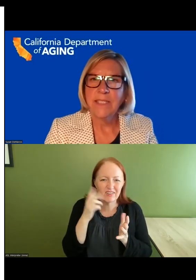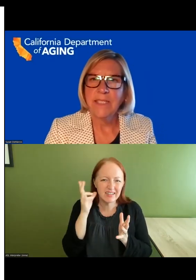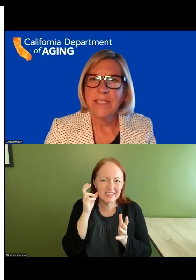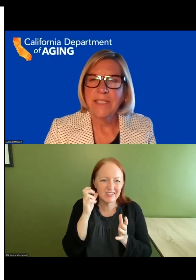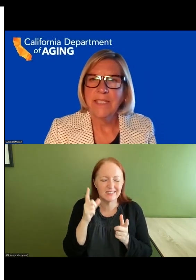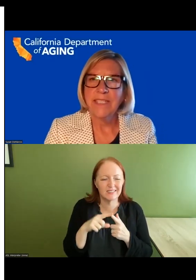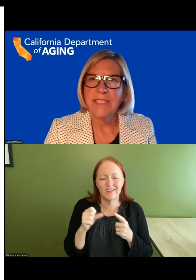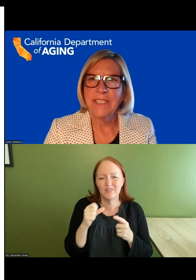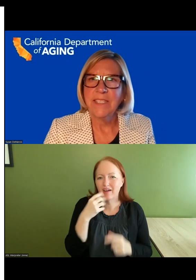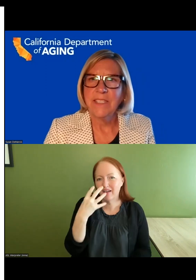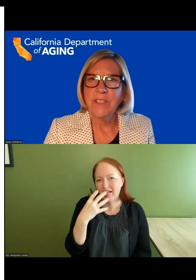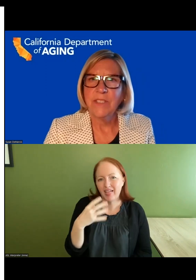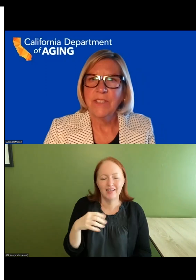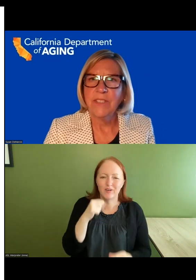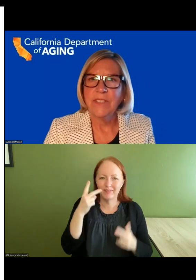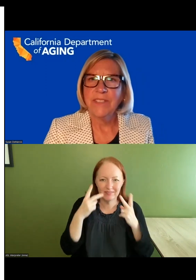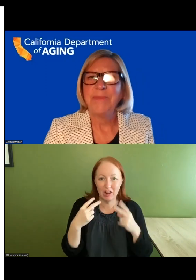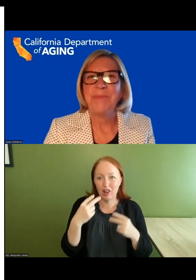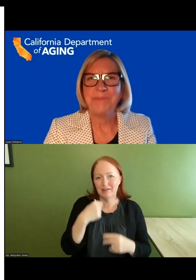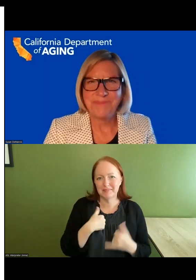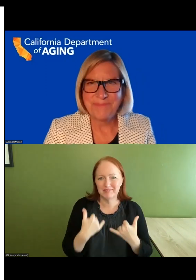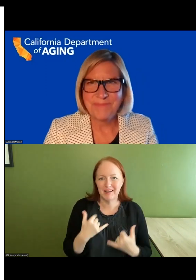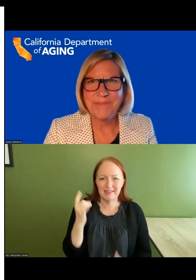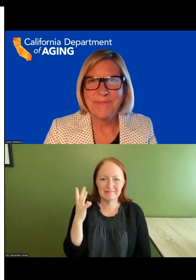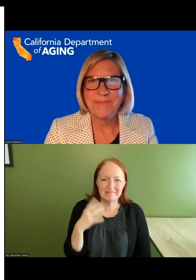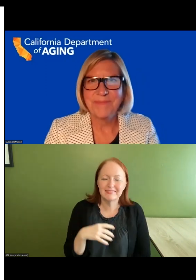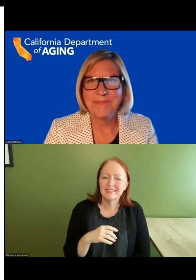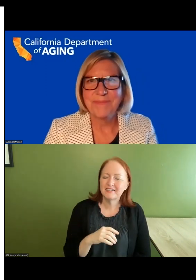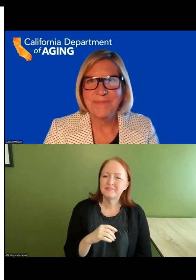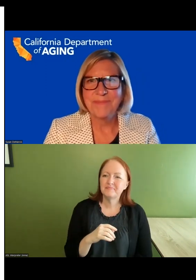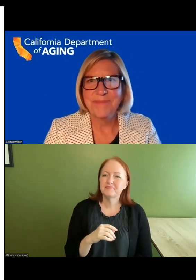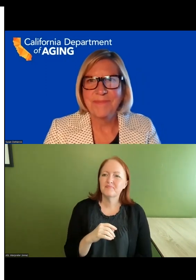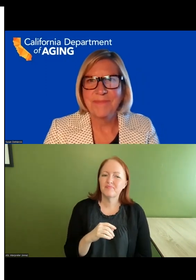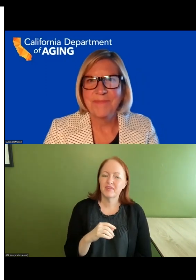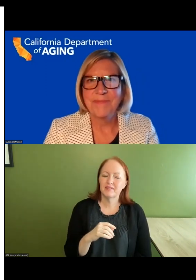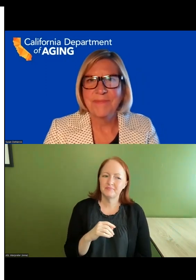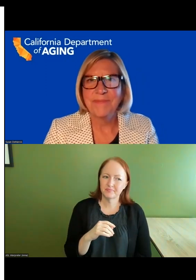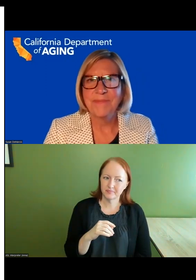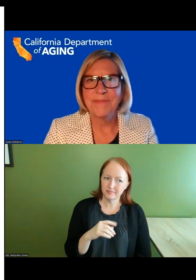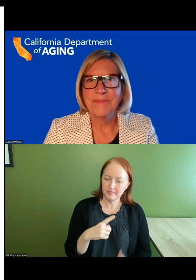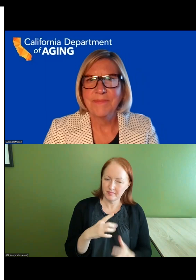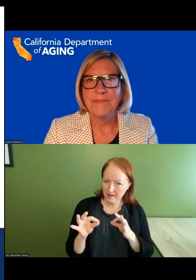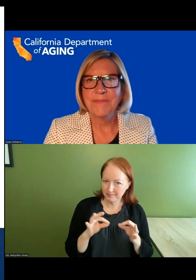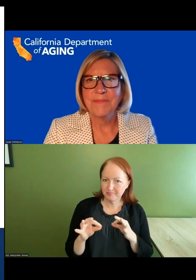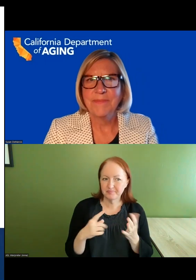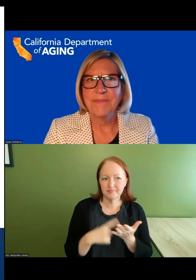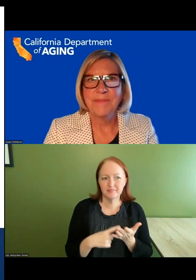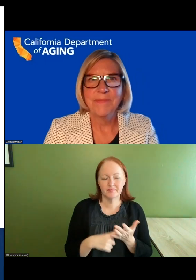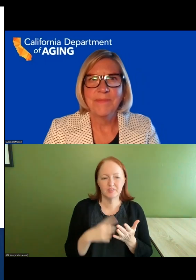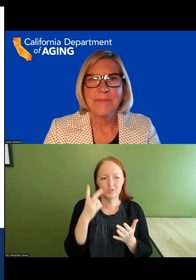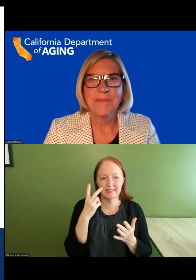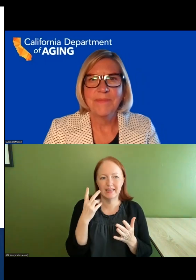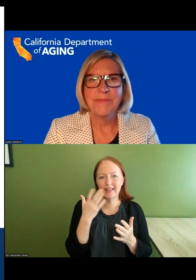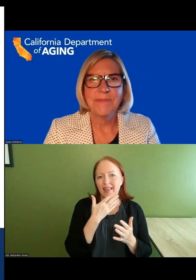sparing everybody the visual of me and I will talk through and you'll get to see the